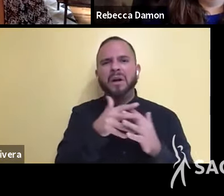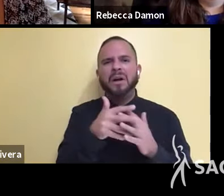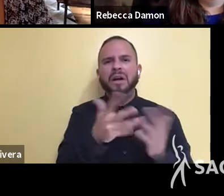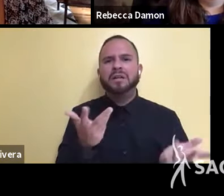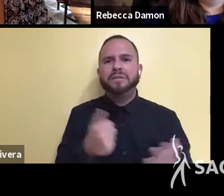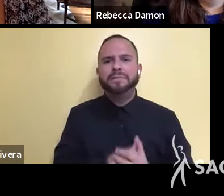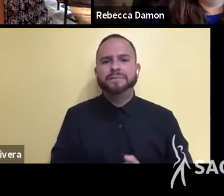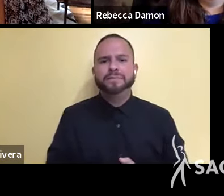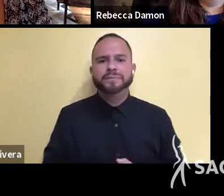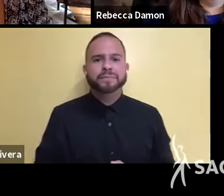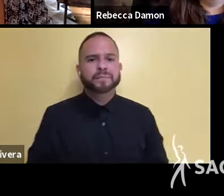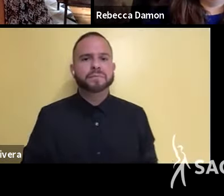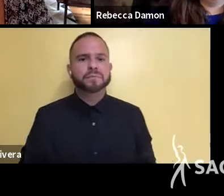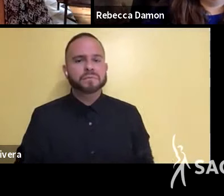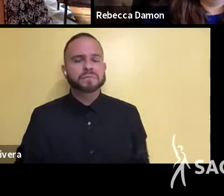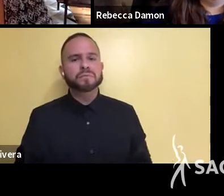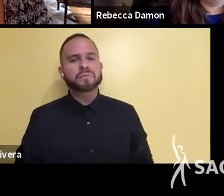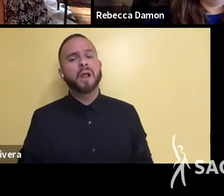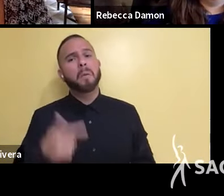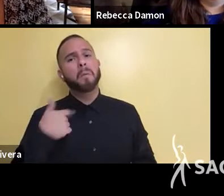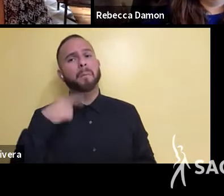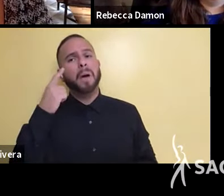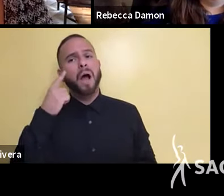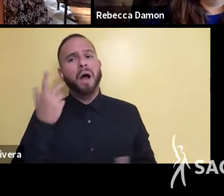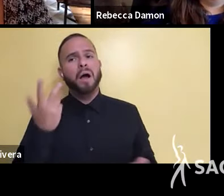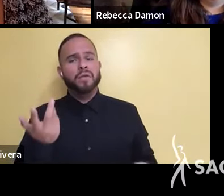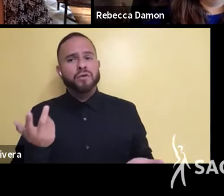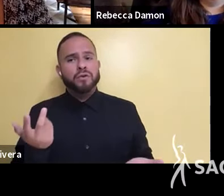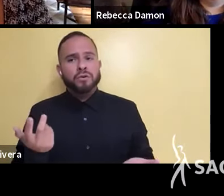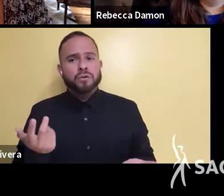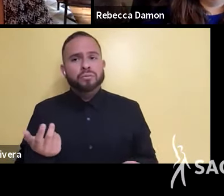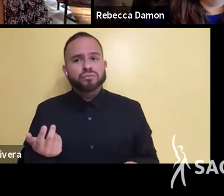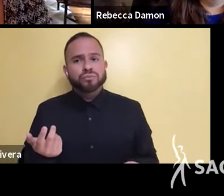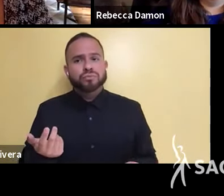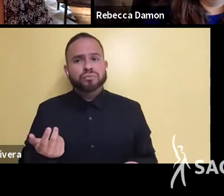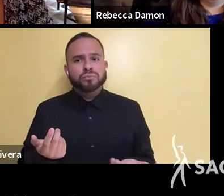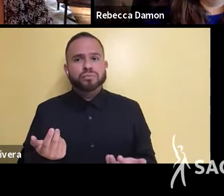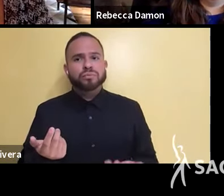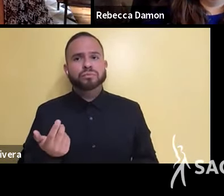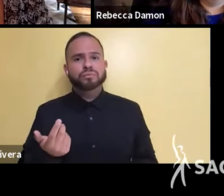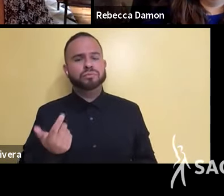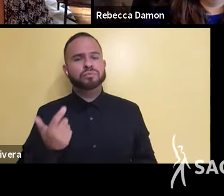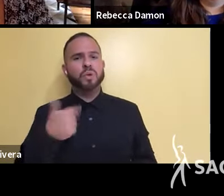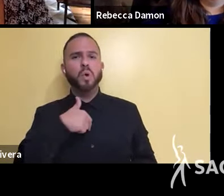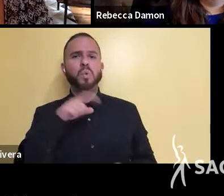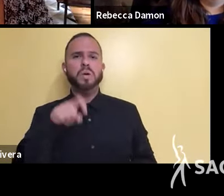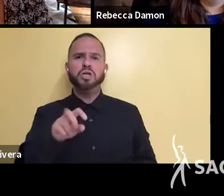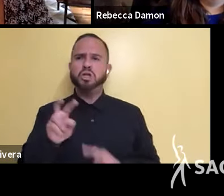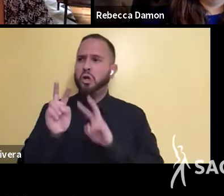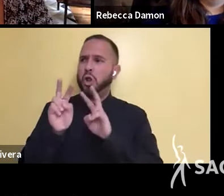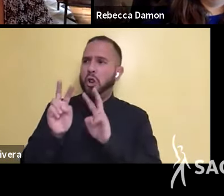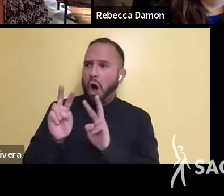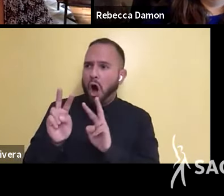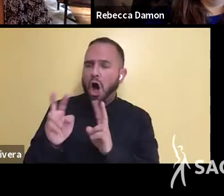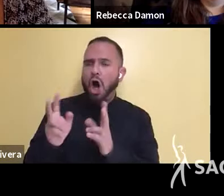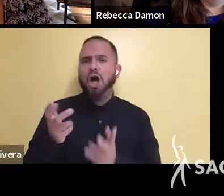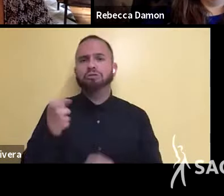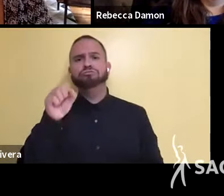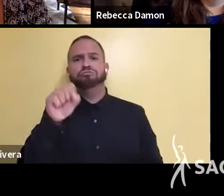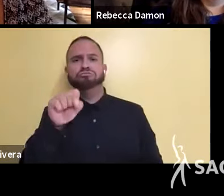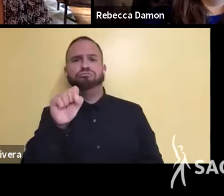I think it's something that we should look very closely at, and I